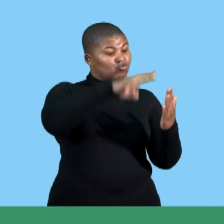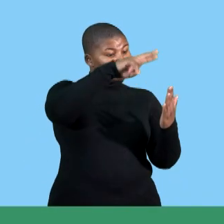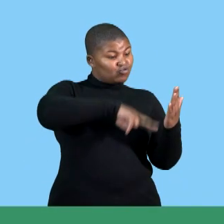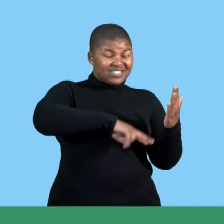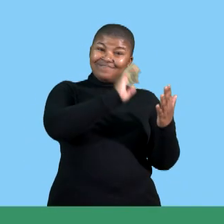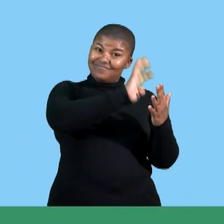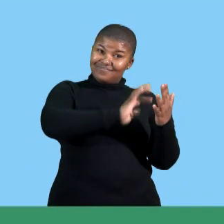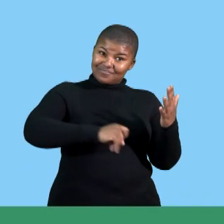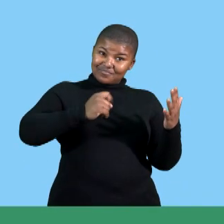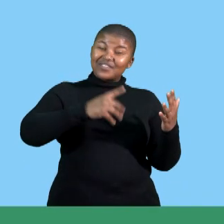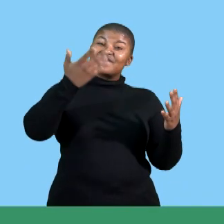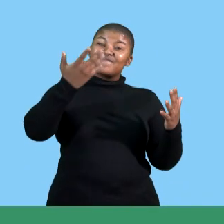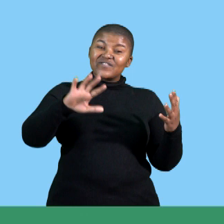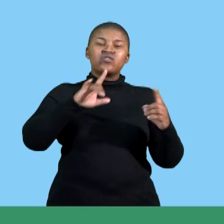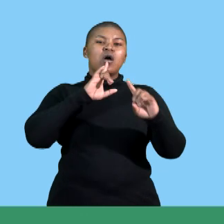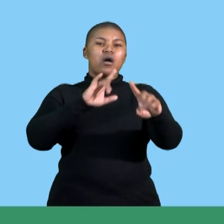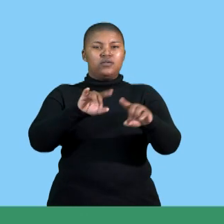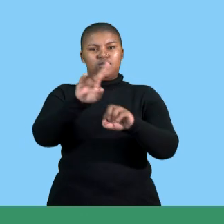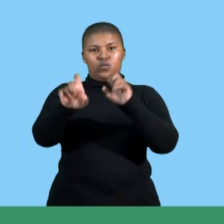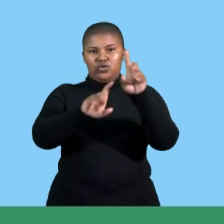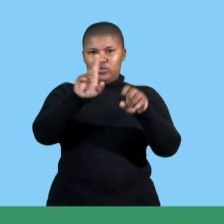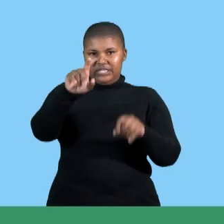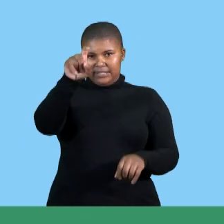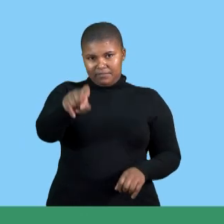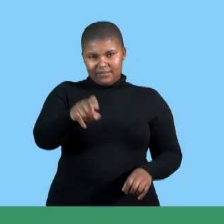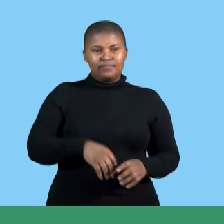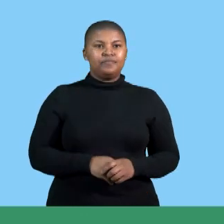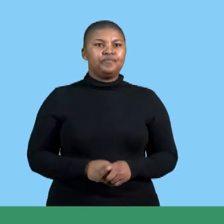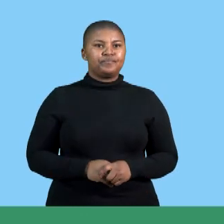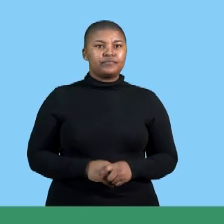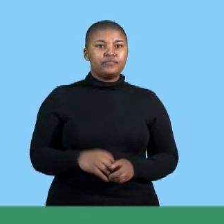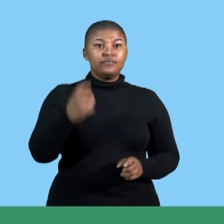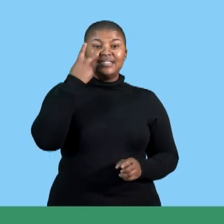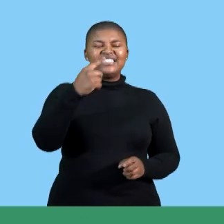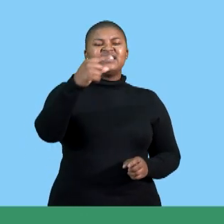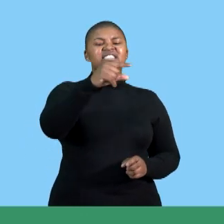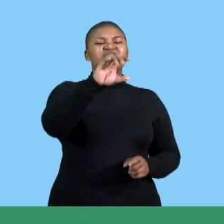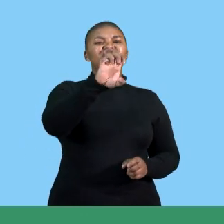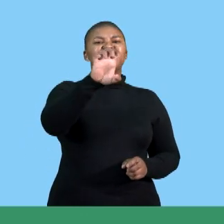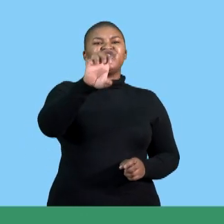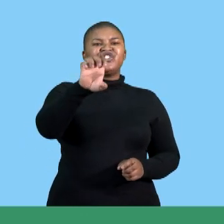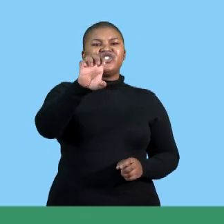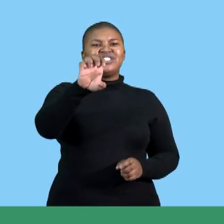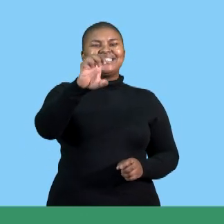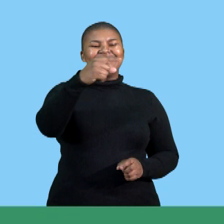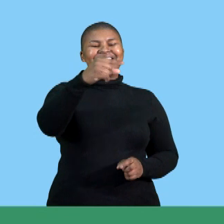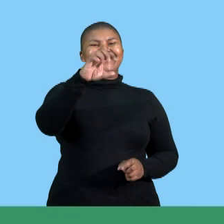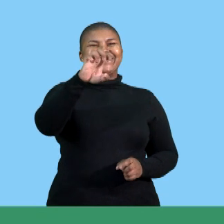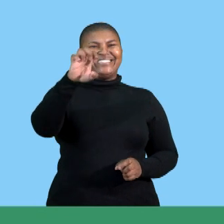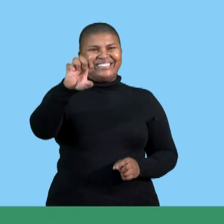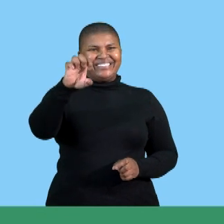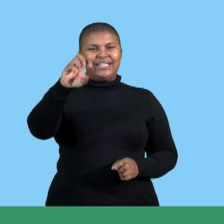answer the question that follow. All right. We are looking at GE Manufacturers, which is